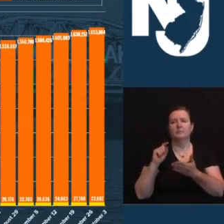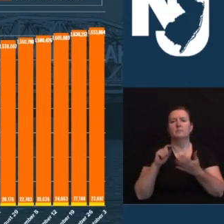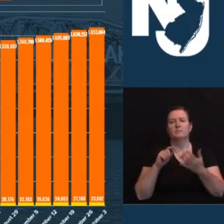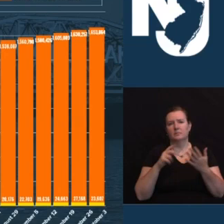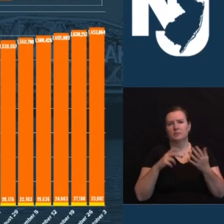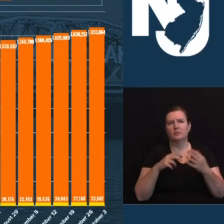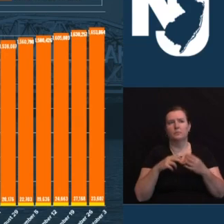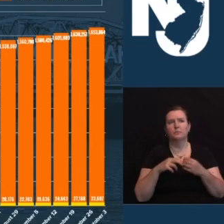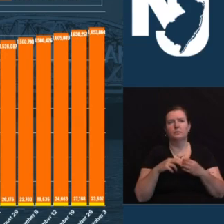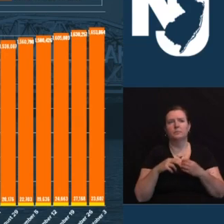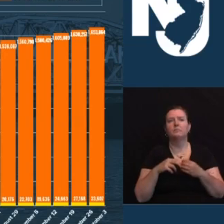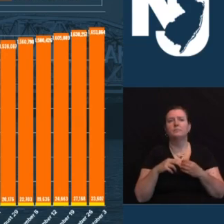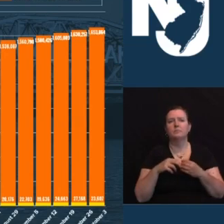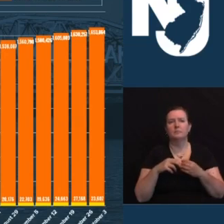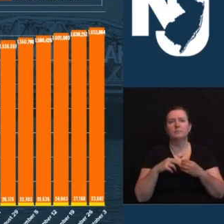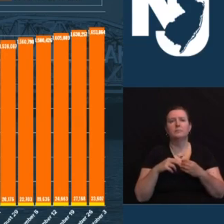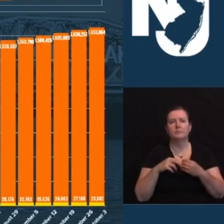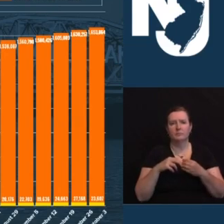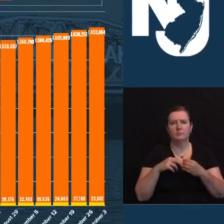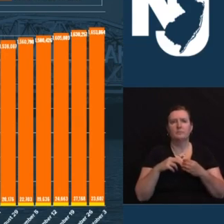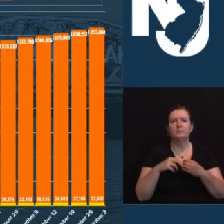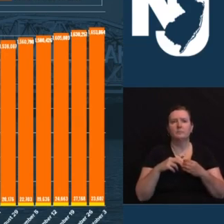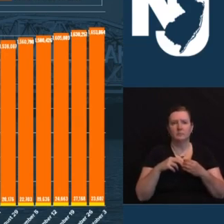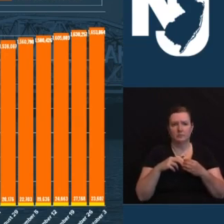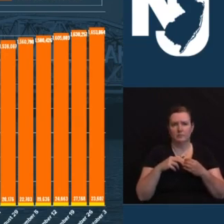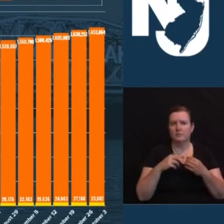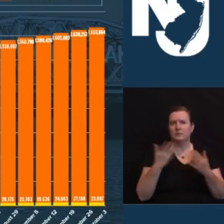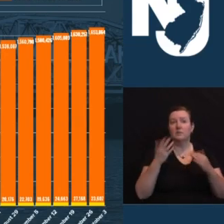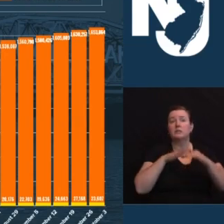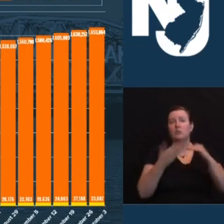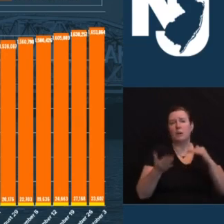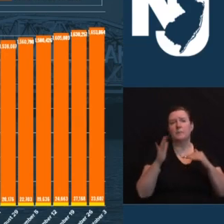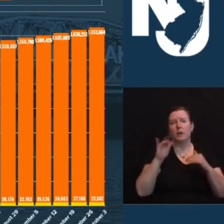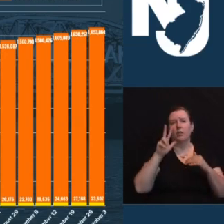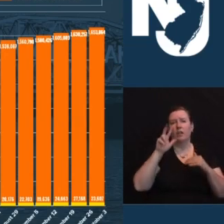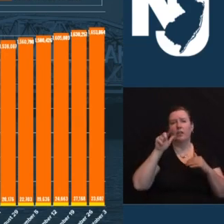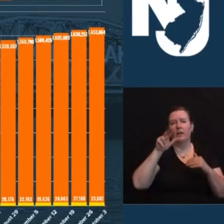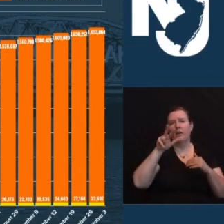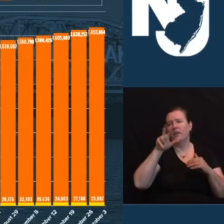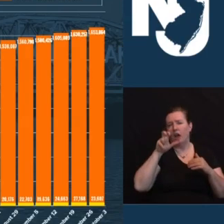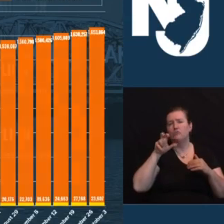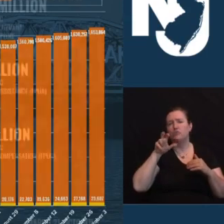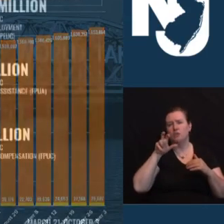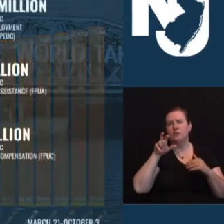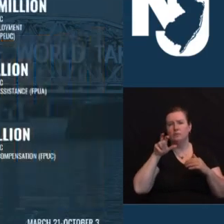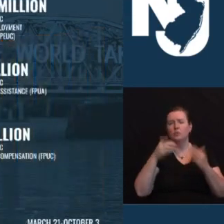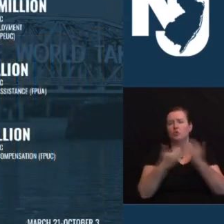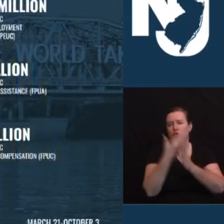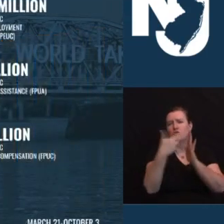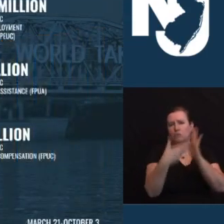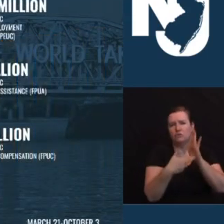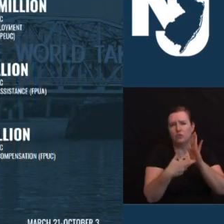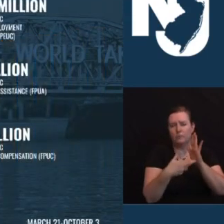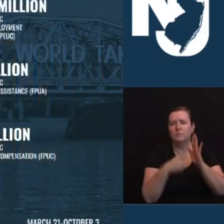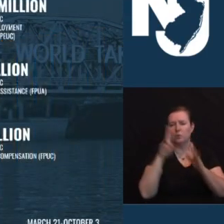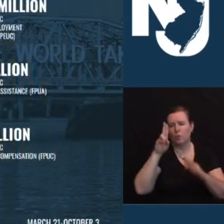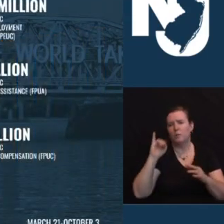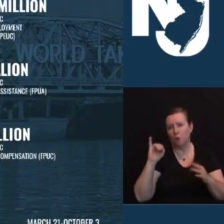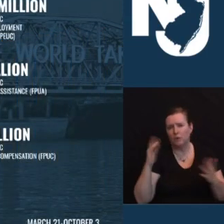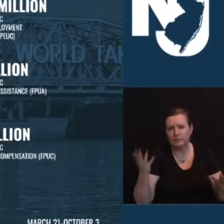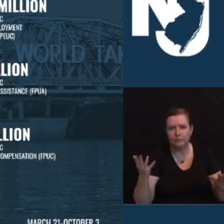unemployment. This is a decrease of roughly 3,500 from the prior week. Overall, since the beginning, more than